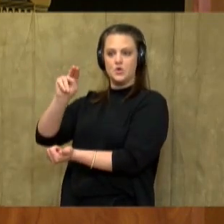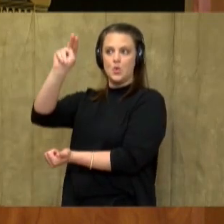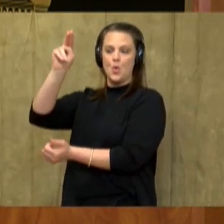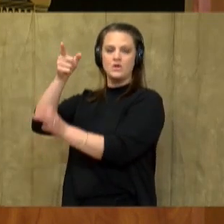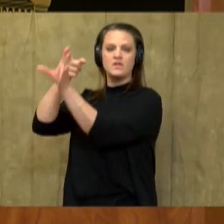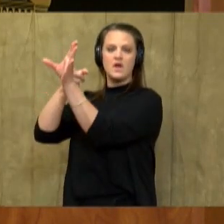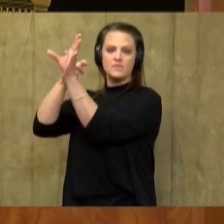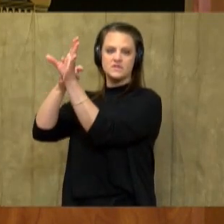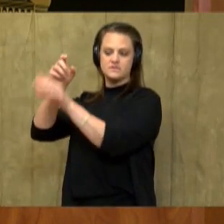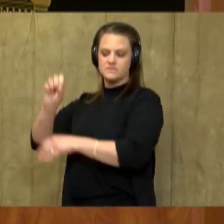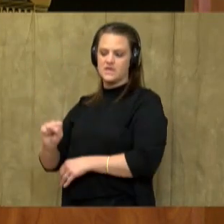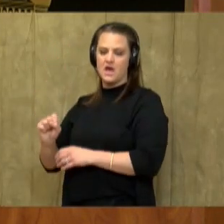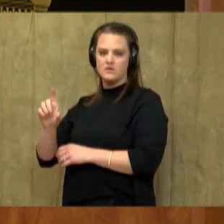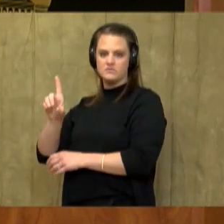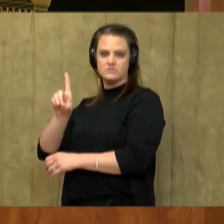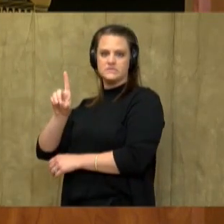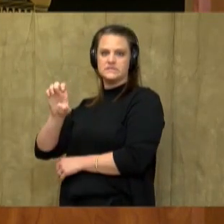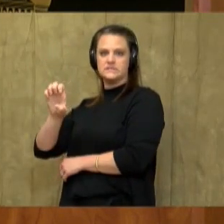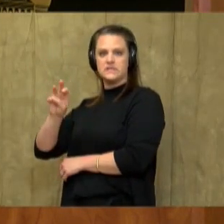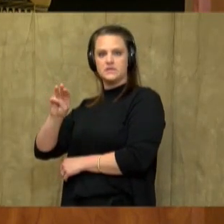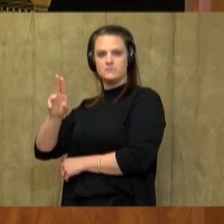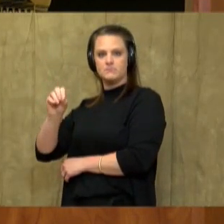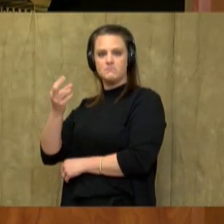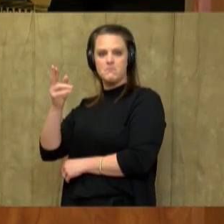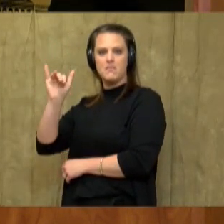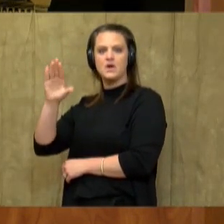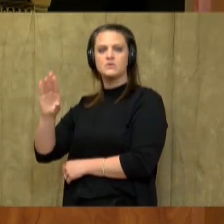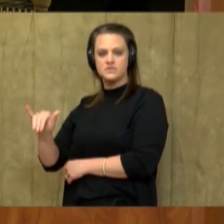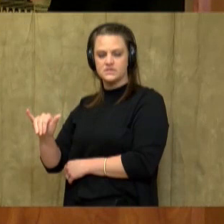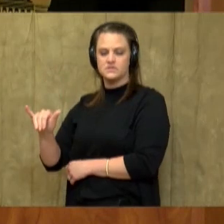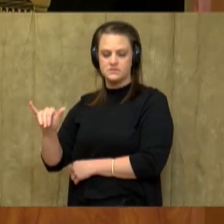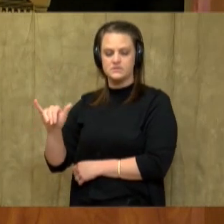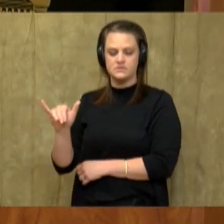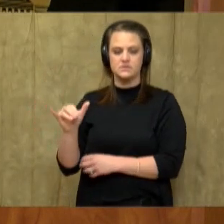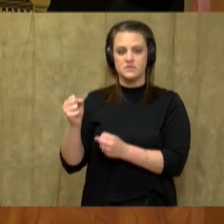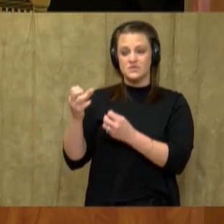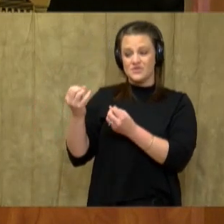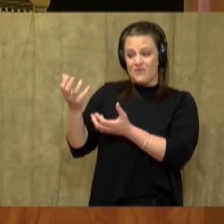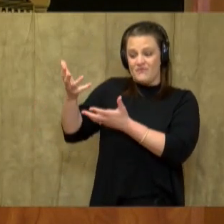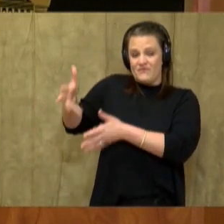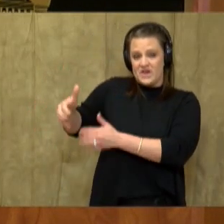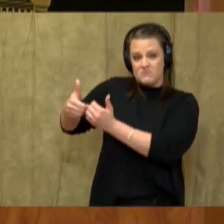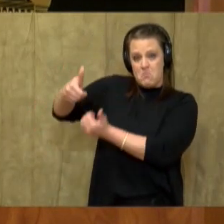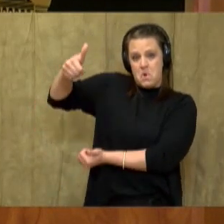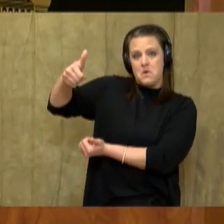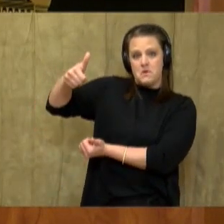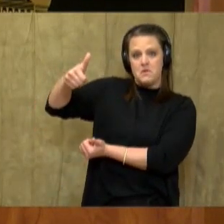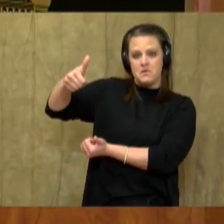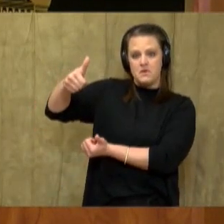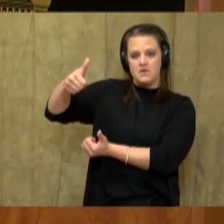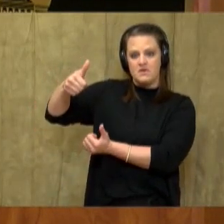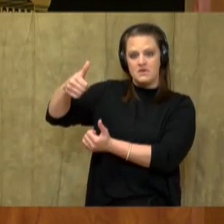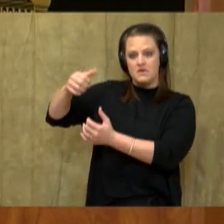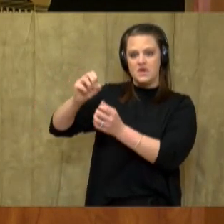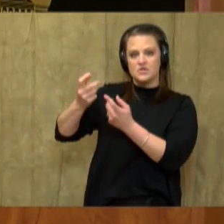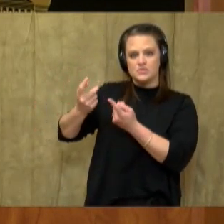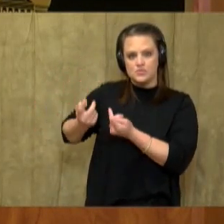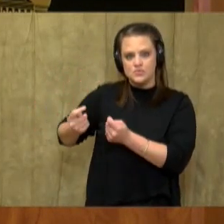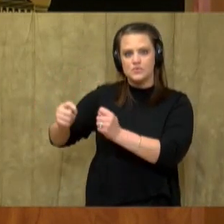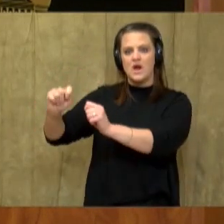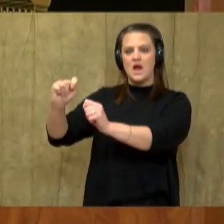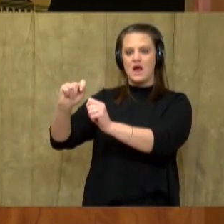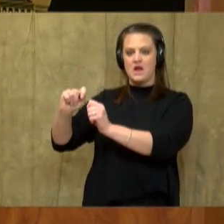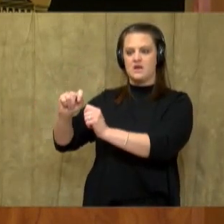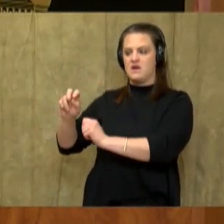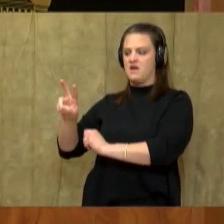and democracy in the south. And it wasn't long after this that Ho Chi Minh, in an attempt to try to take all